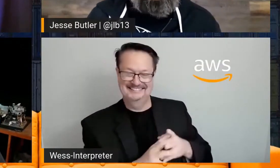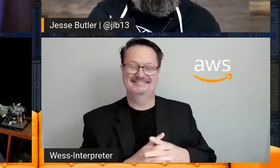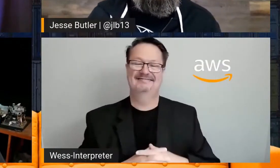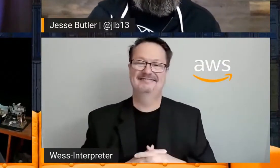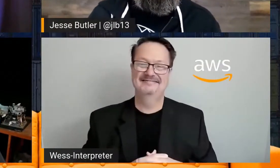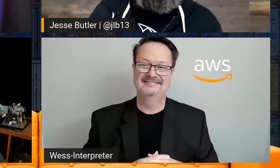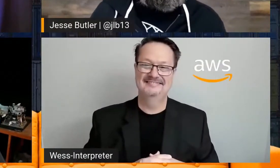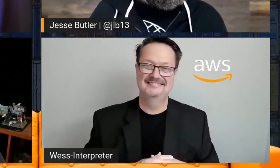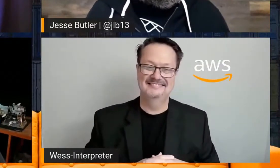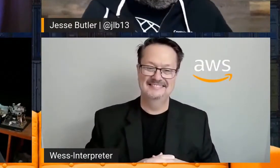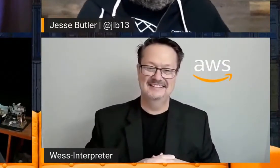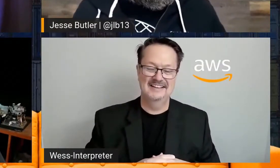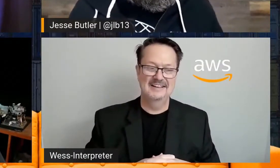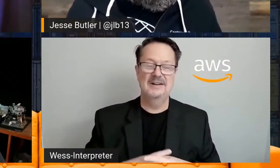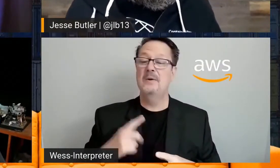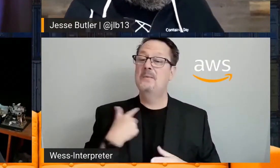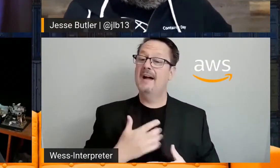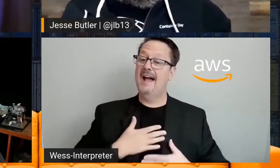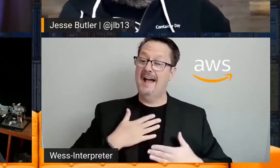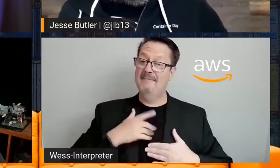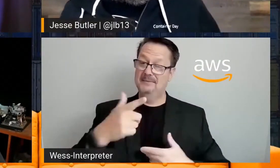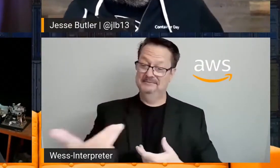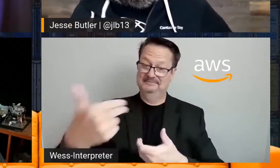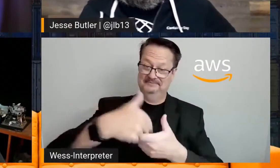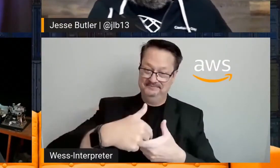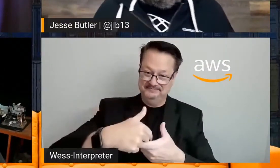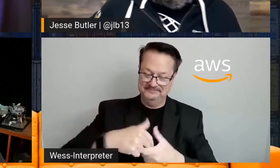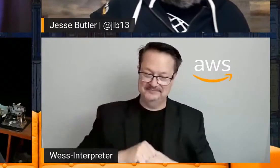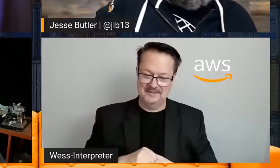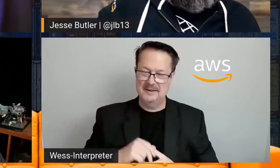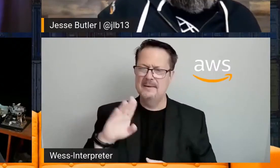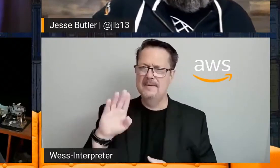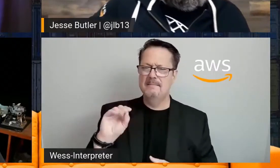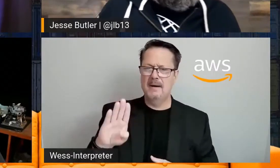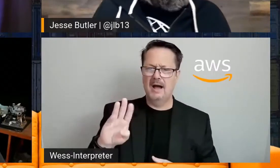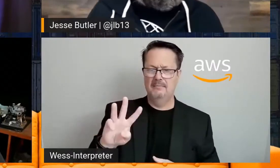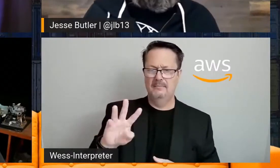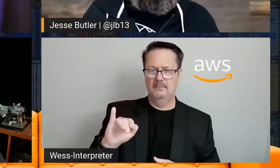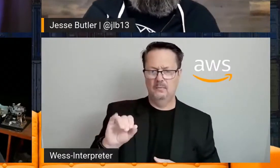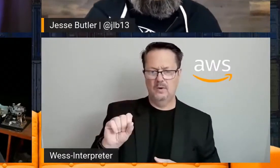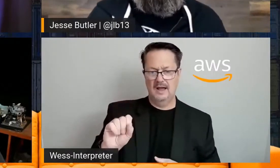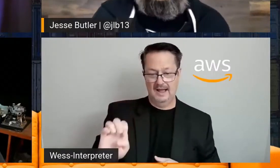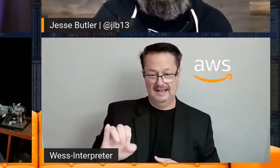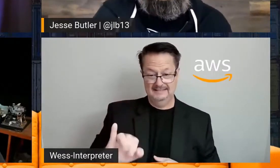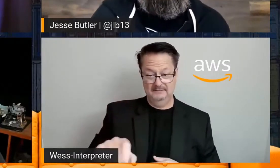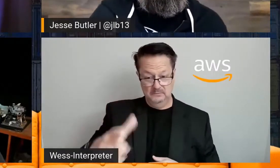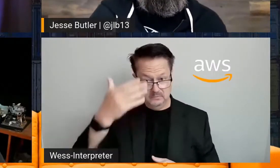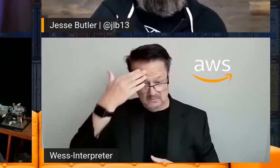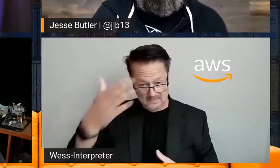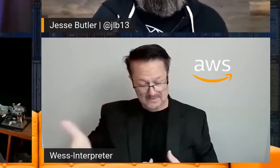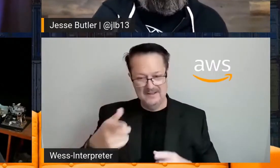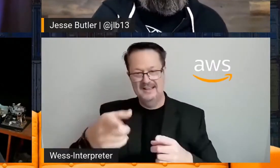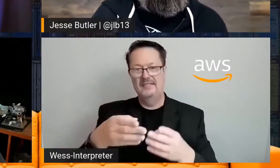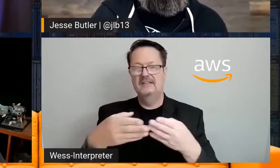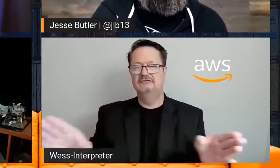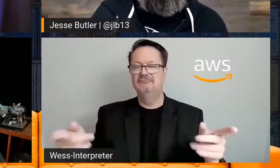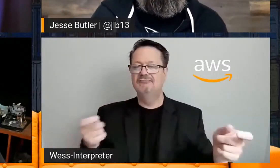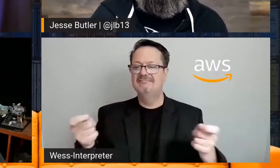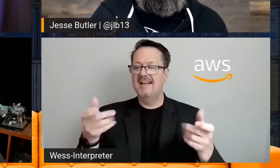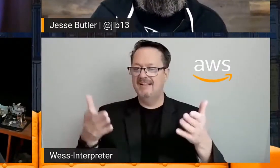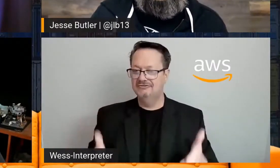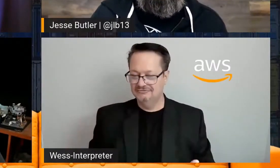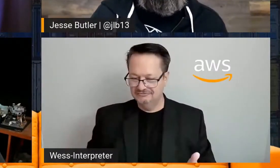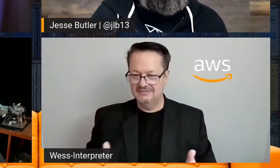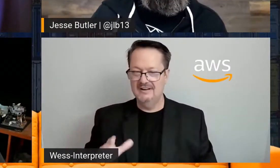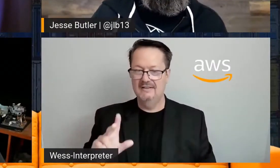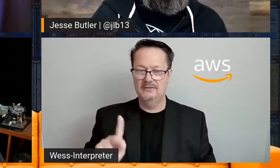So we are happy to have you. So Bob Wise, for those folks who don't know, is the general manager of